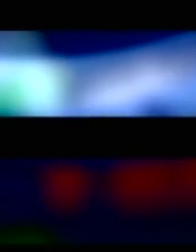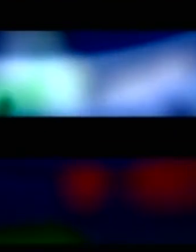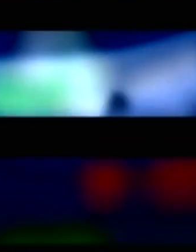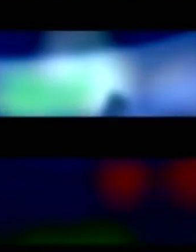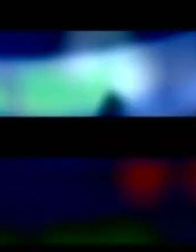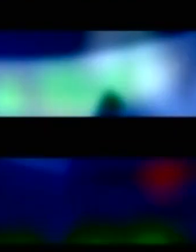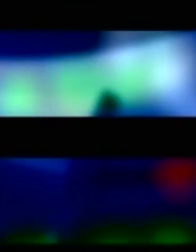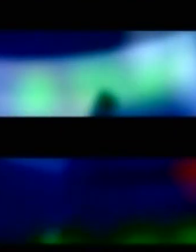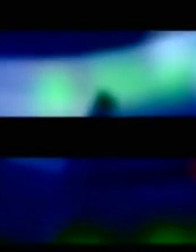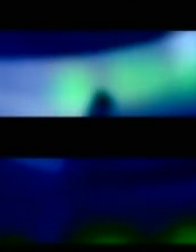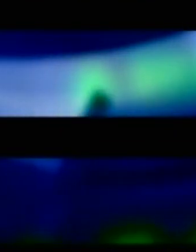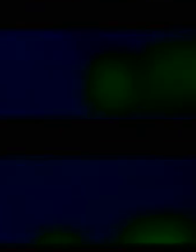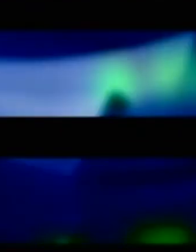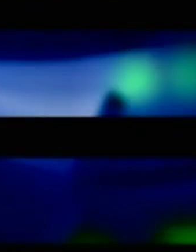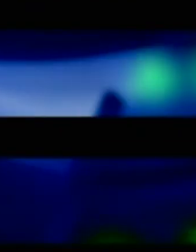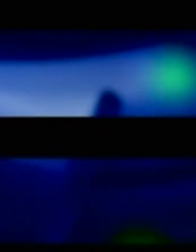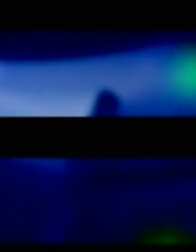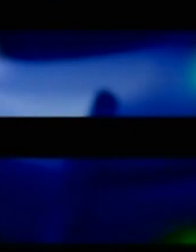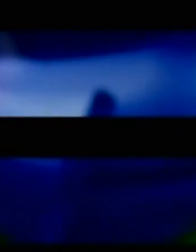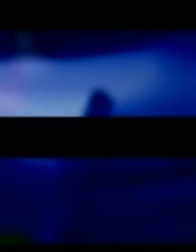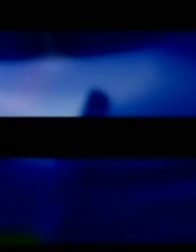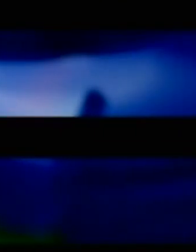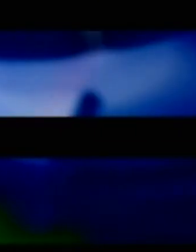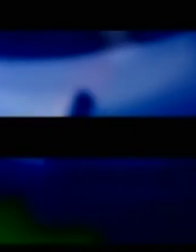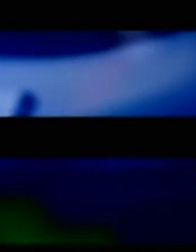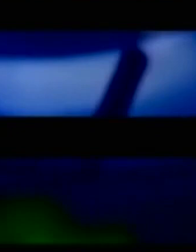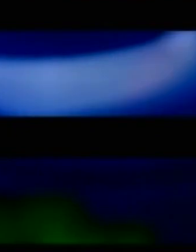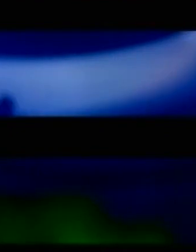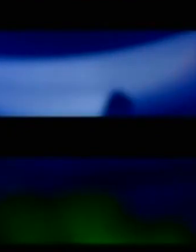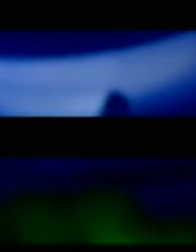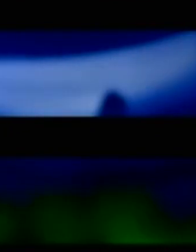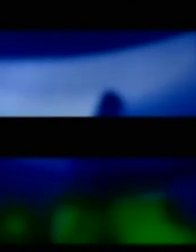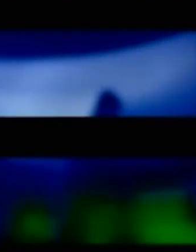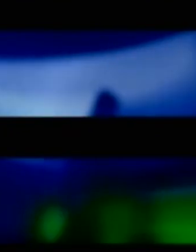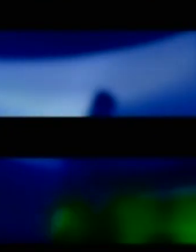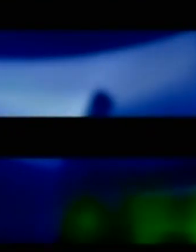23,939 shares at $2.60 each.